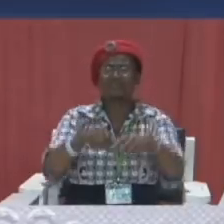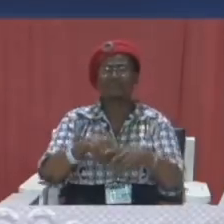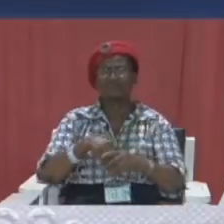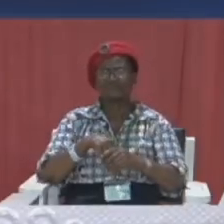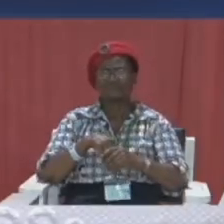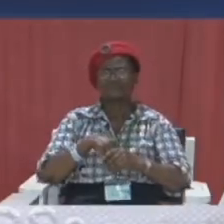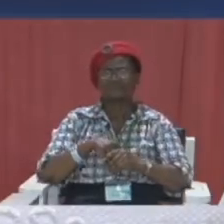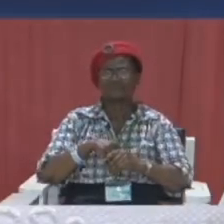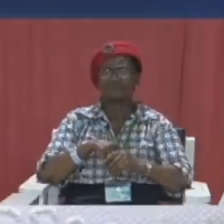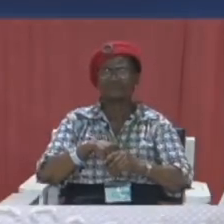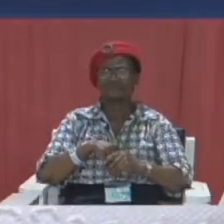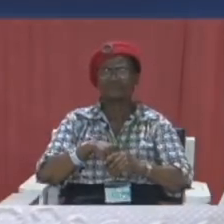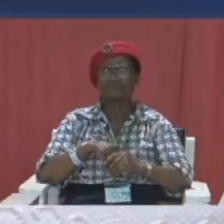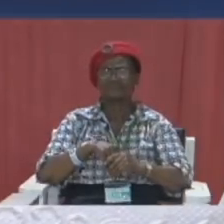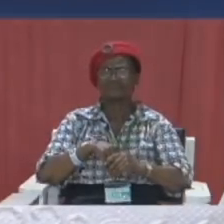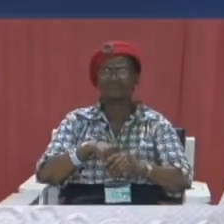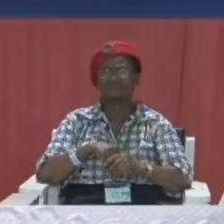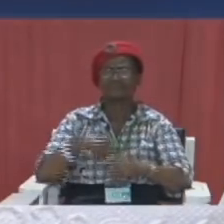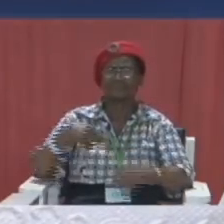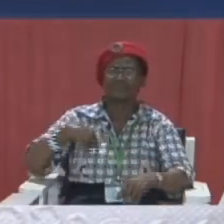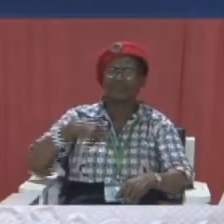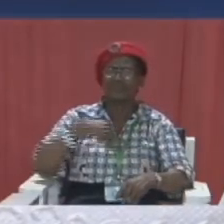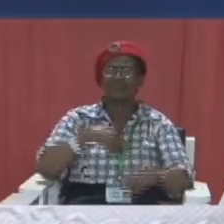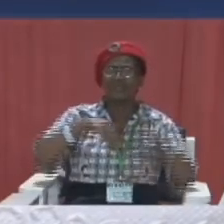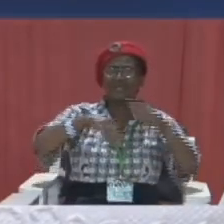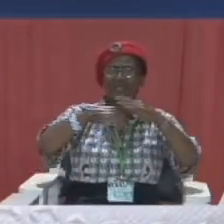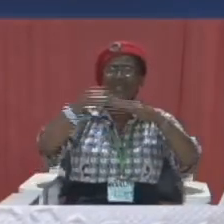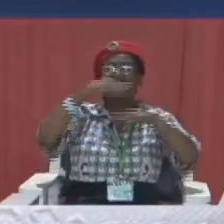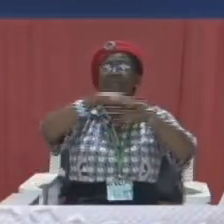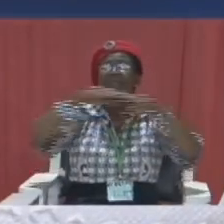impossible. We built a